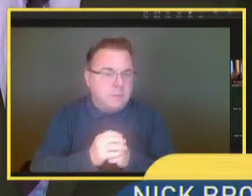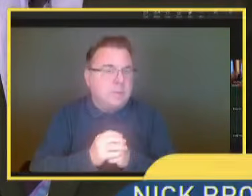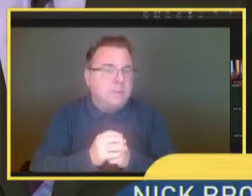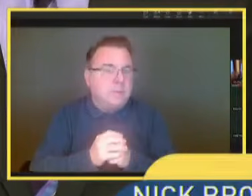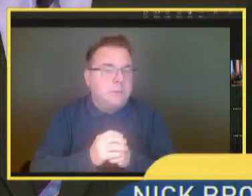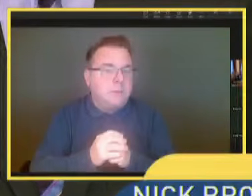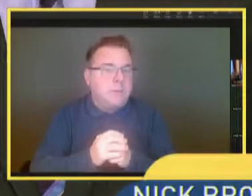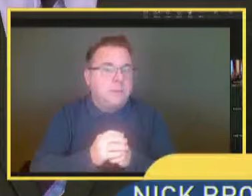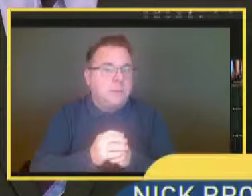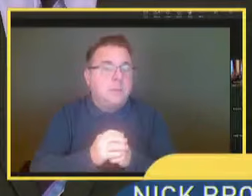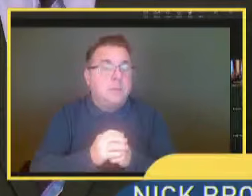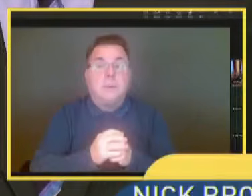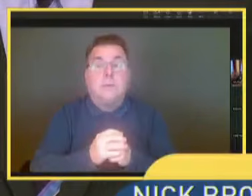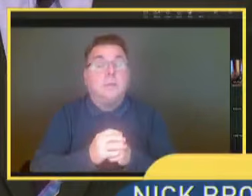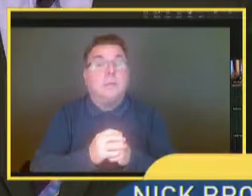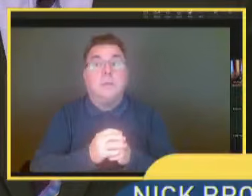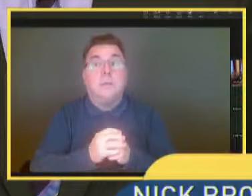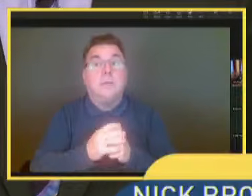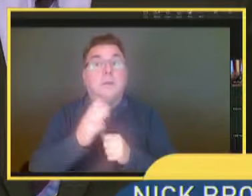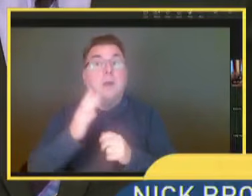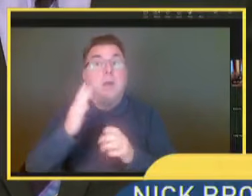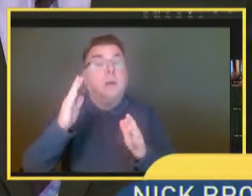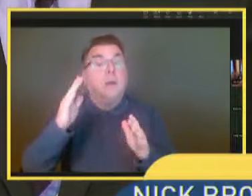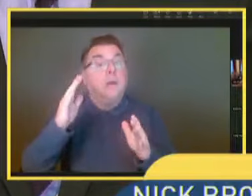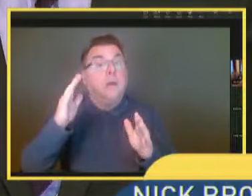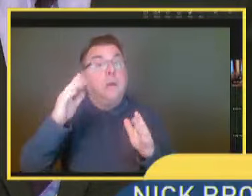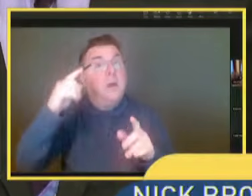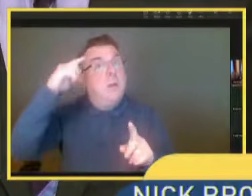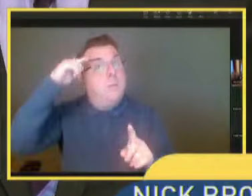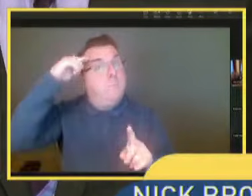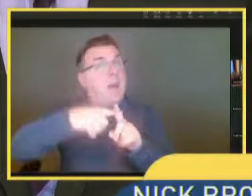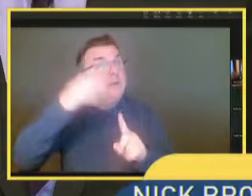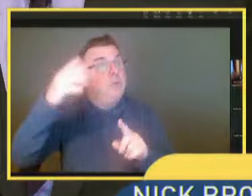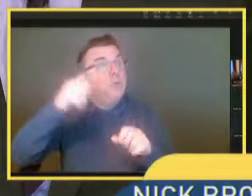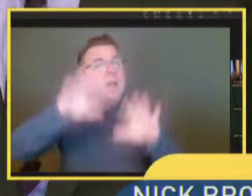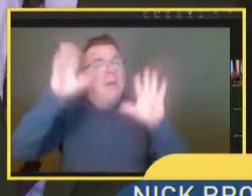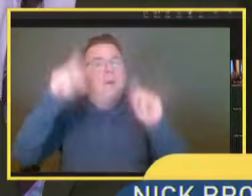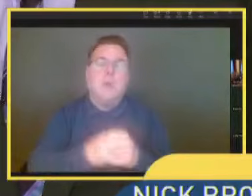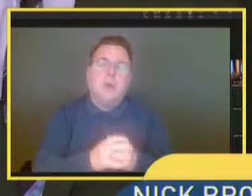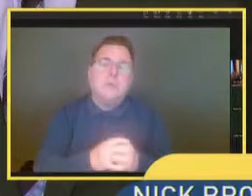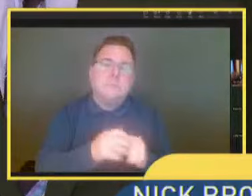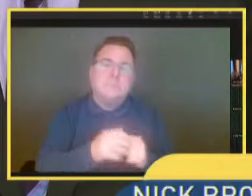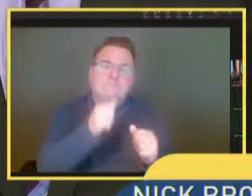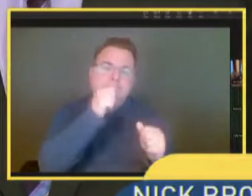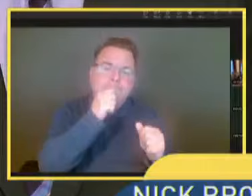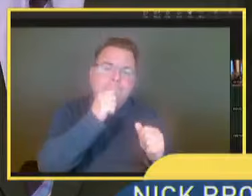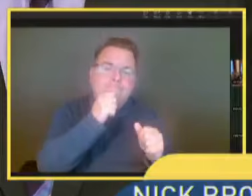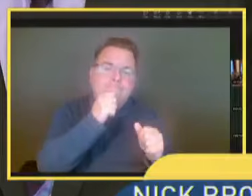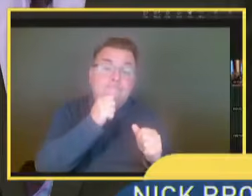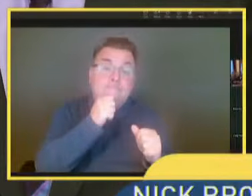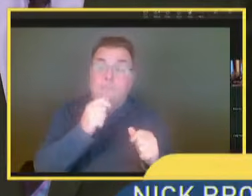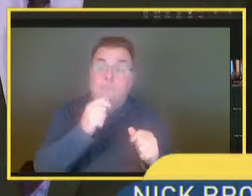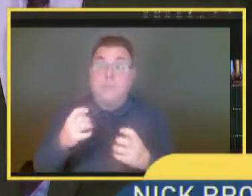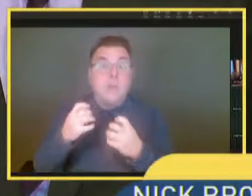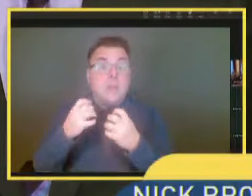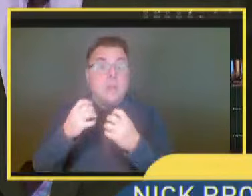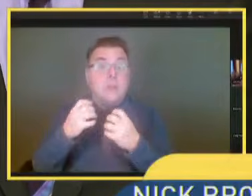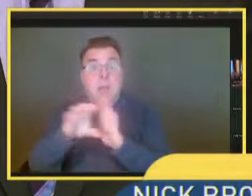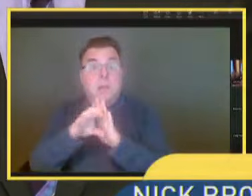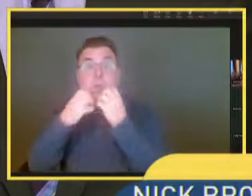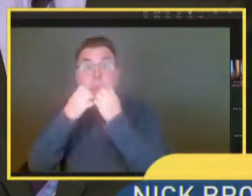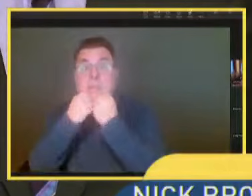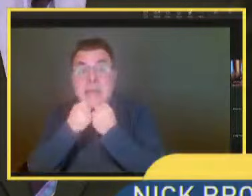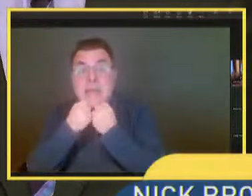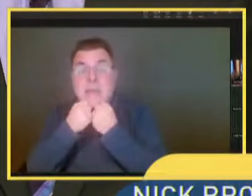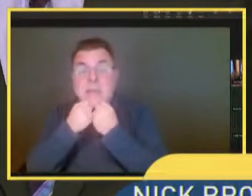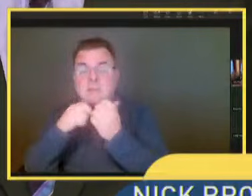abandon our principles and that we will see better days. Those of us who care about the Constitution must also resist the urge to merely hunker down